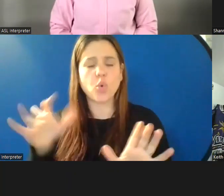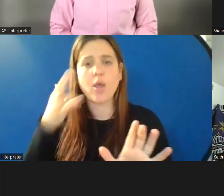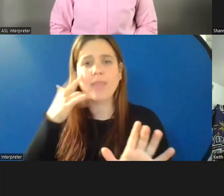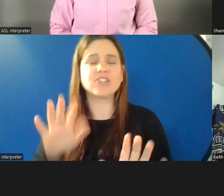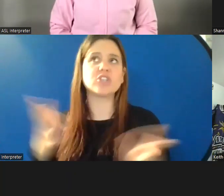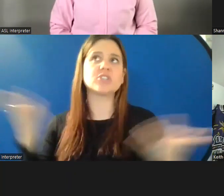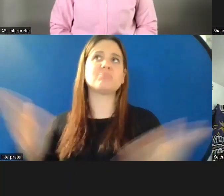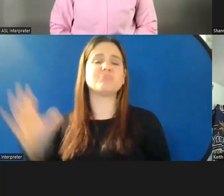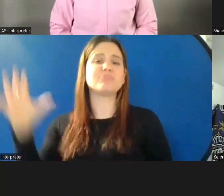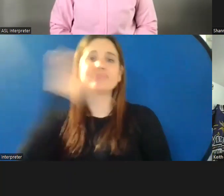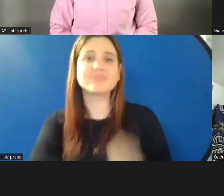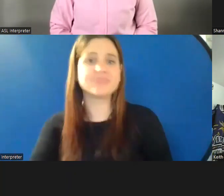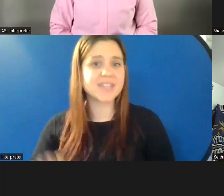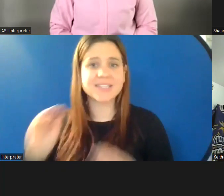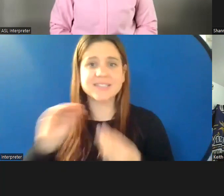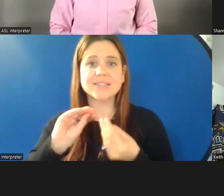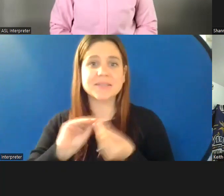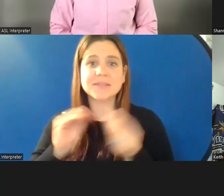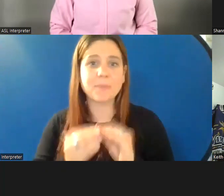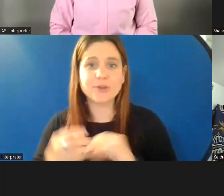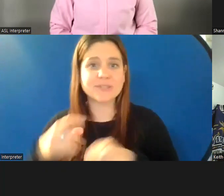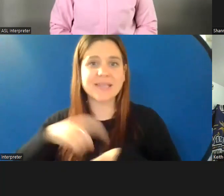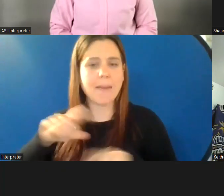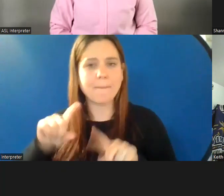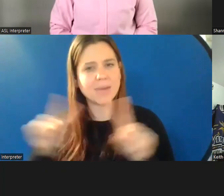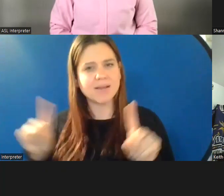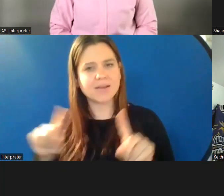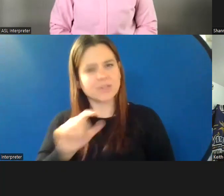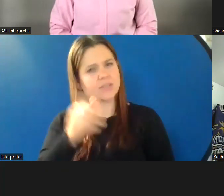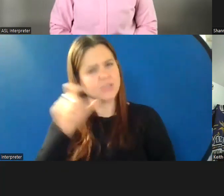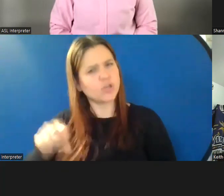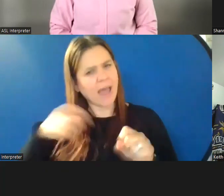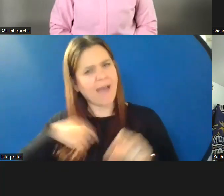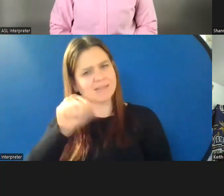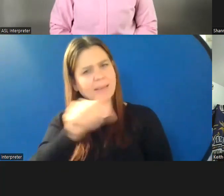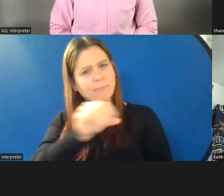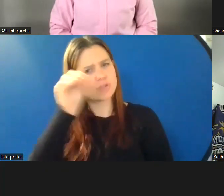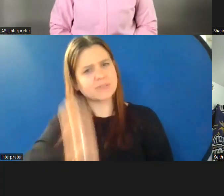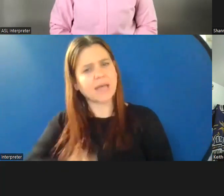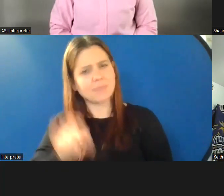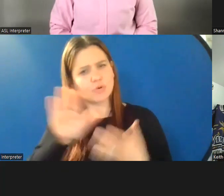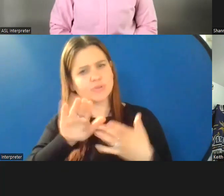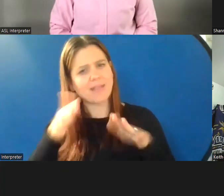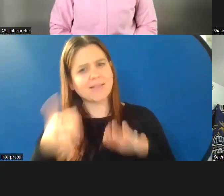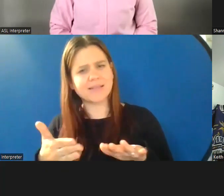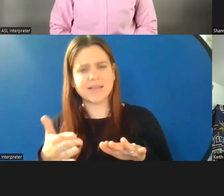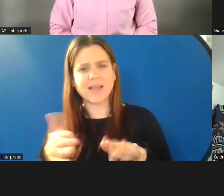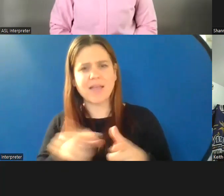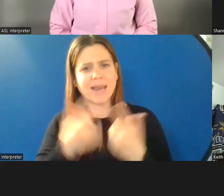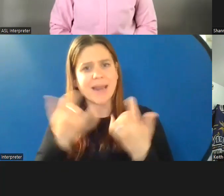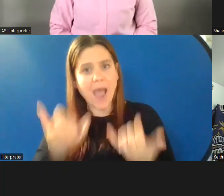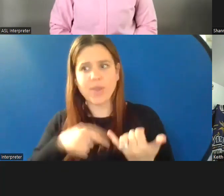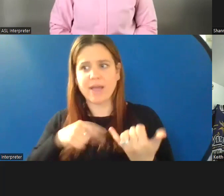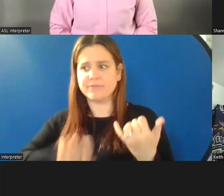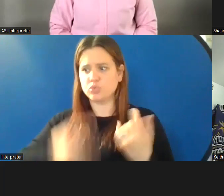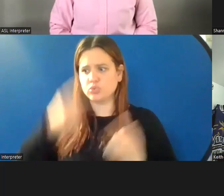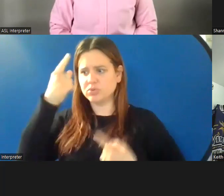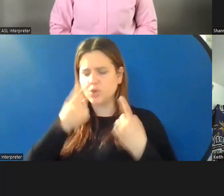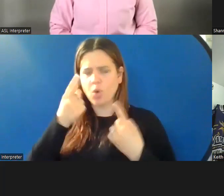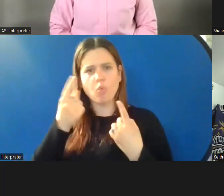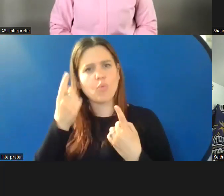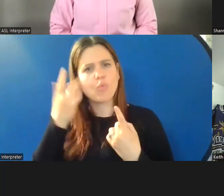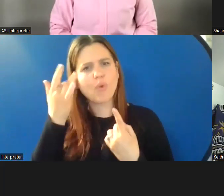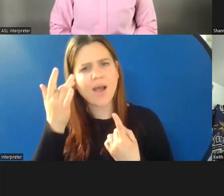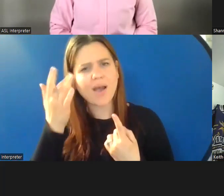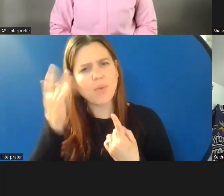time that you can have 10% mortality. And we said, well, why? Why can't it be more in some places,